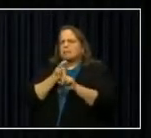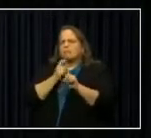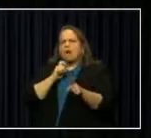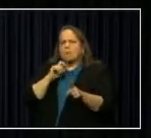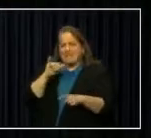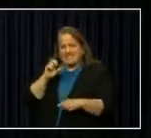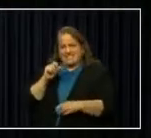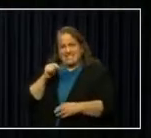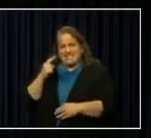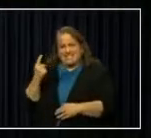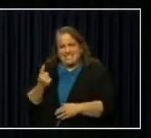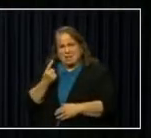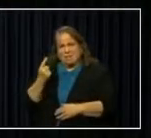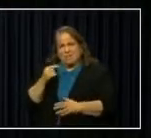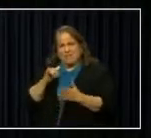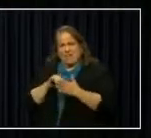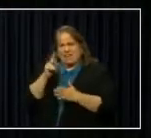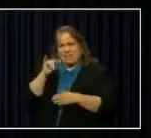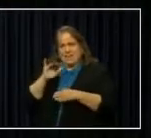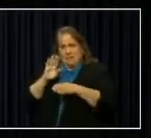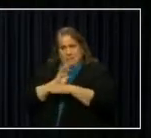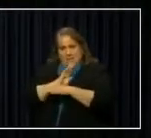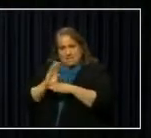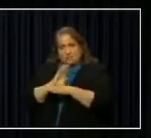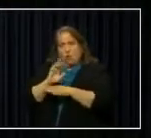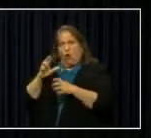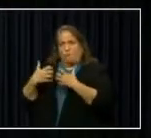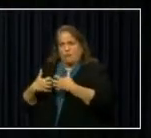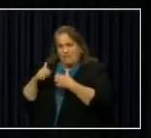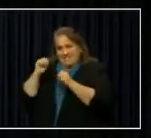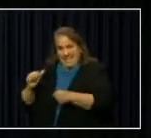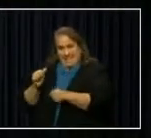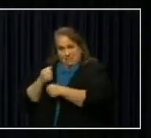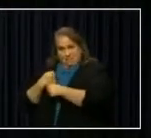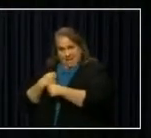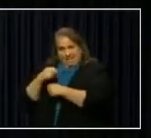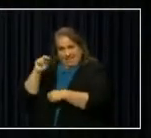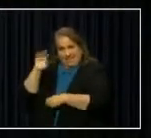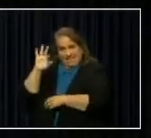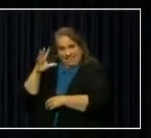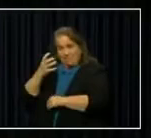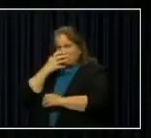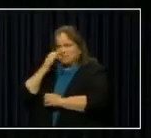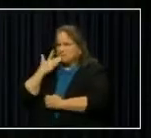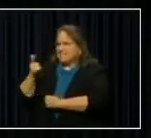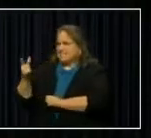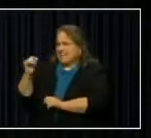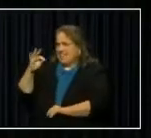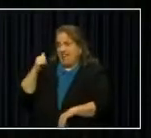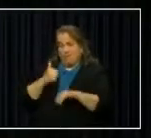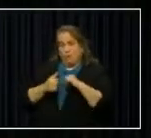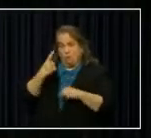Is it something that Kentucky businesses or manufacturers can make those? Right.